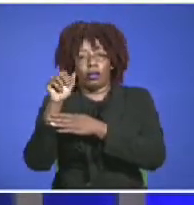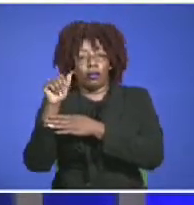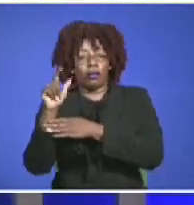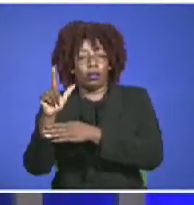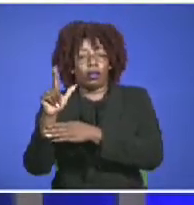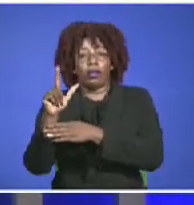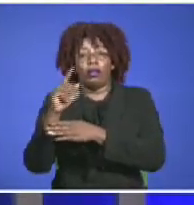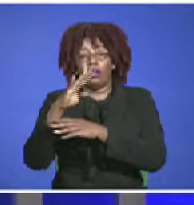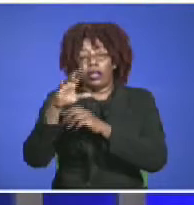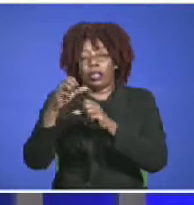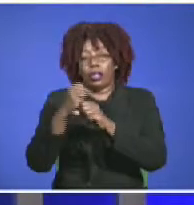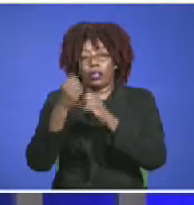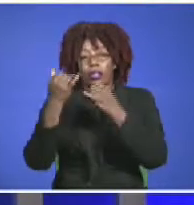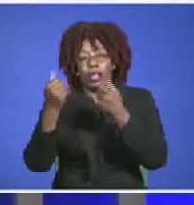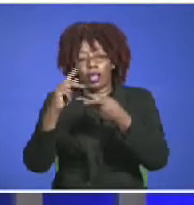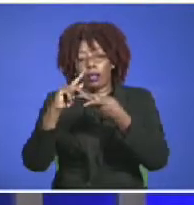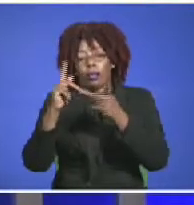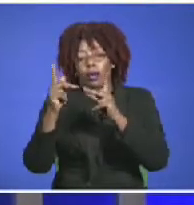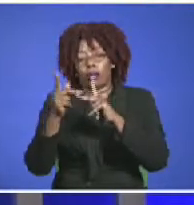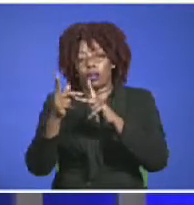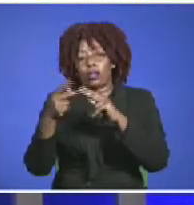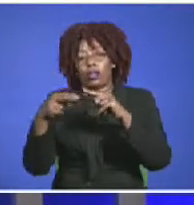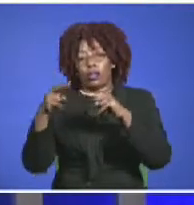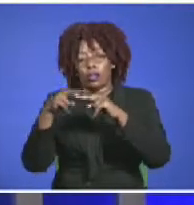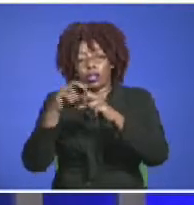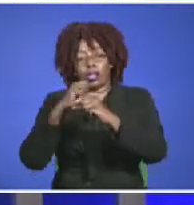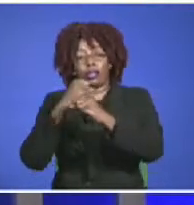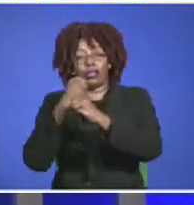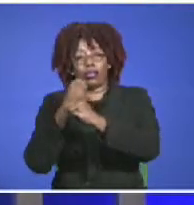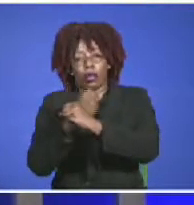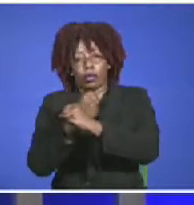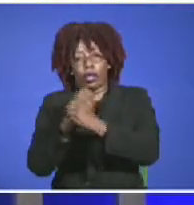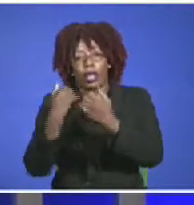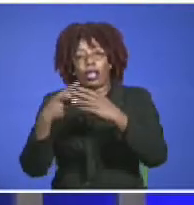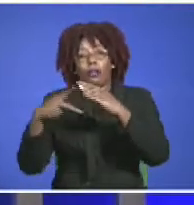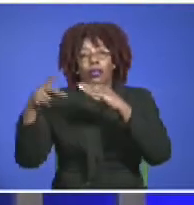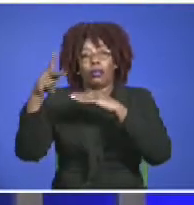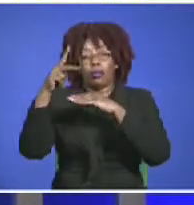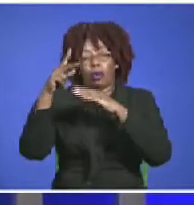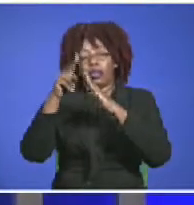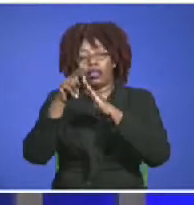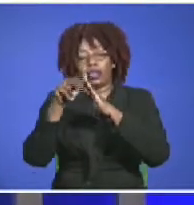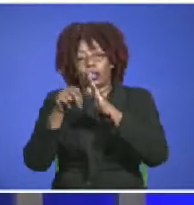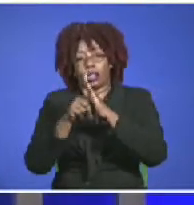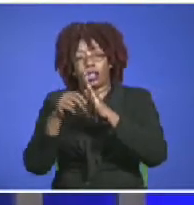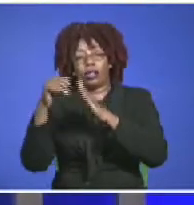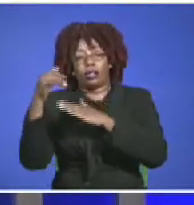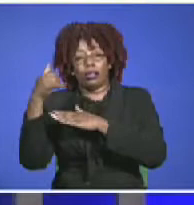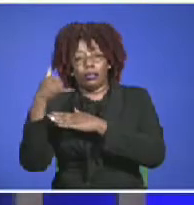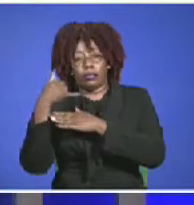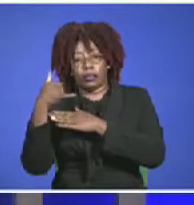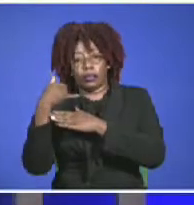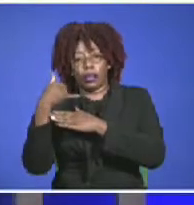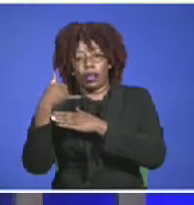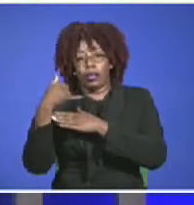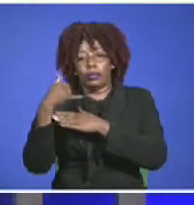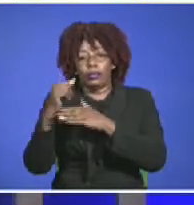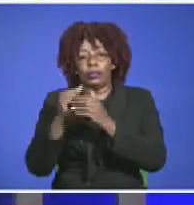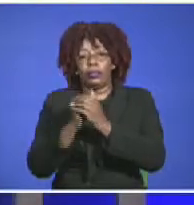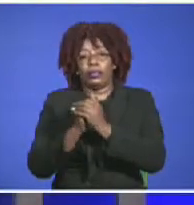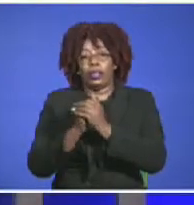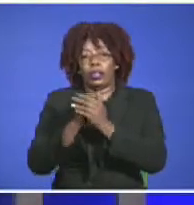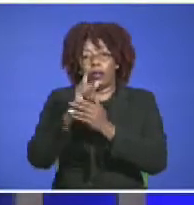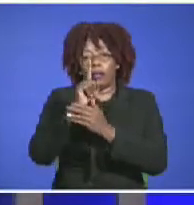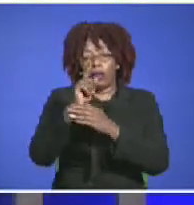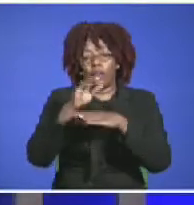getting stronger. This year, the company is hosting a big promotion to give cell phone customers that Carnival fix and a